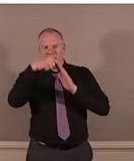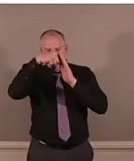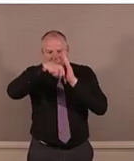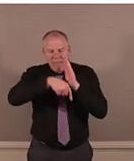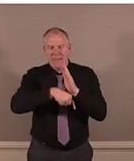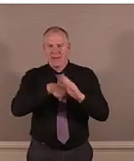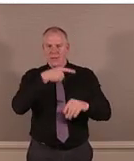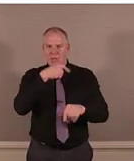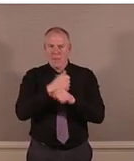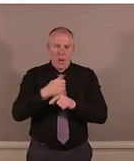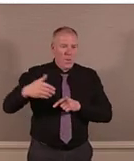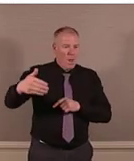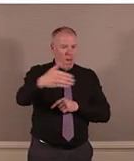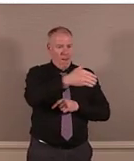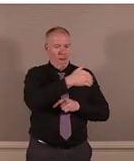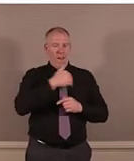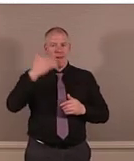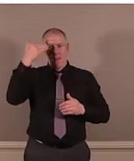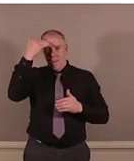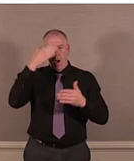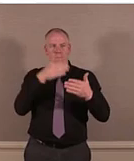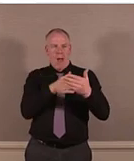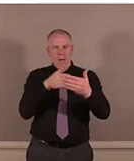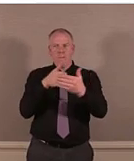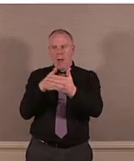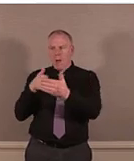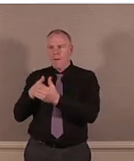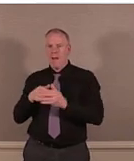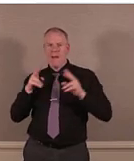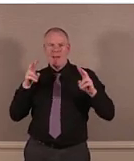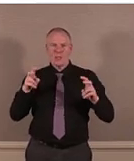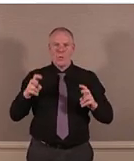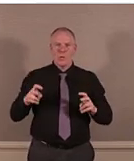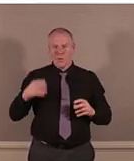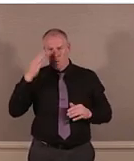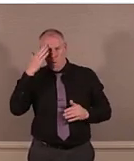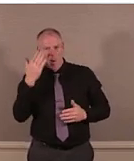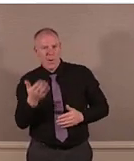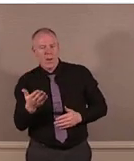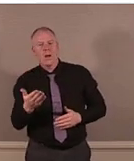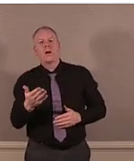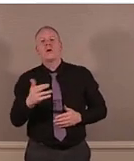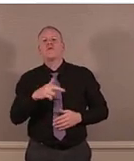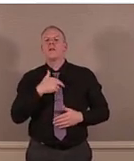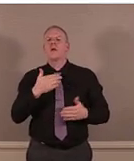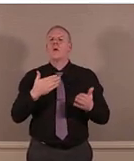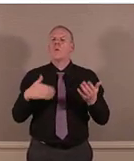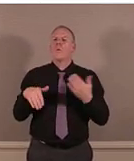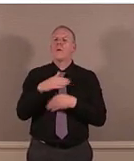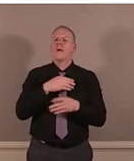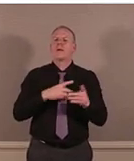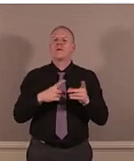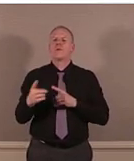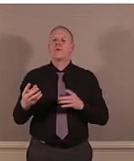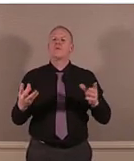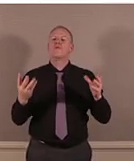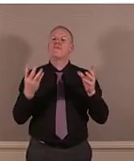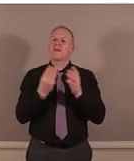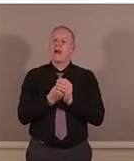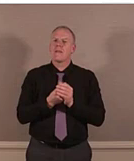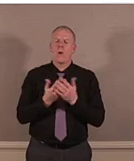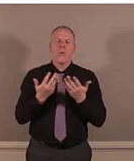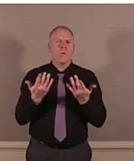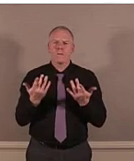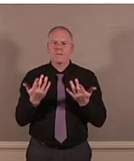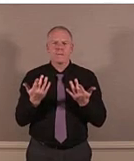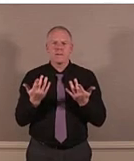talking what we already know, what are the barriers and what are the issues. Really, I suppose, it's what are we all going to do as collective leaders? How